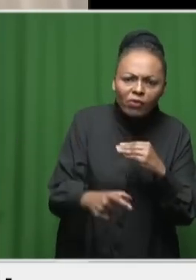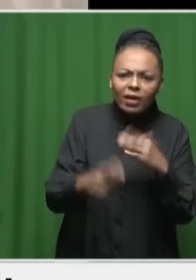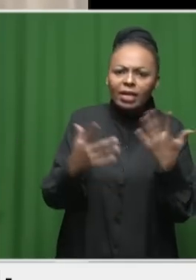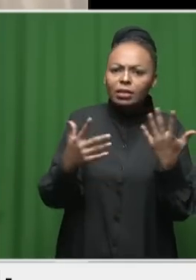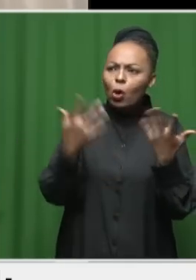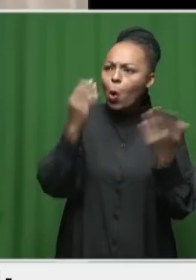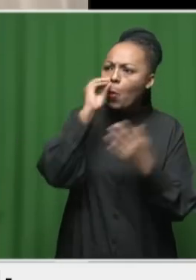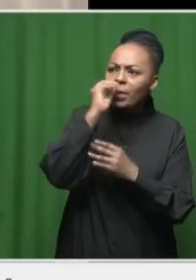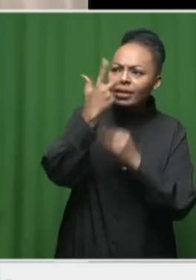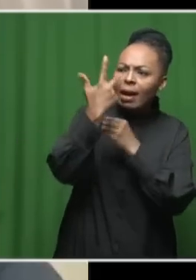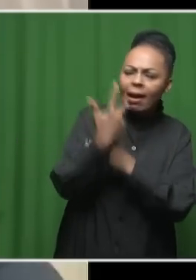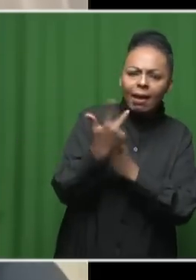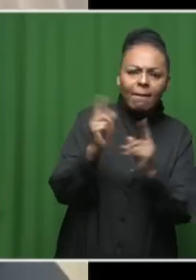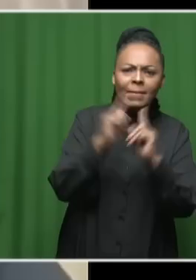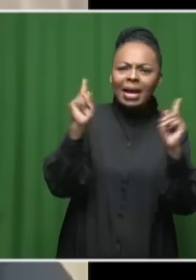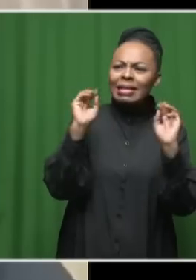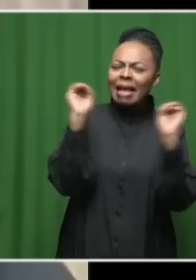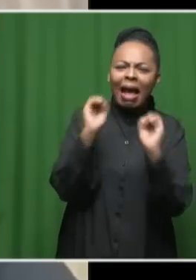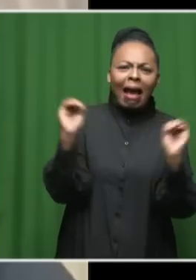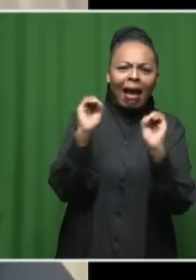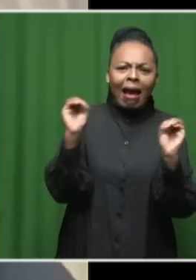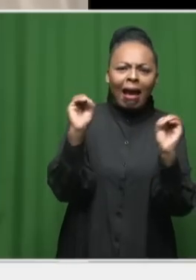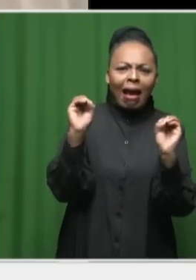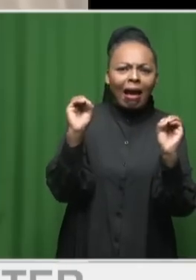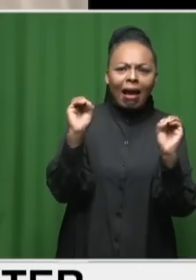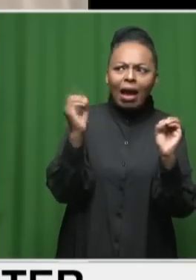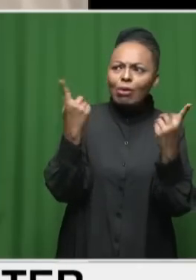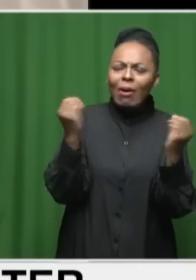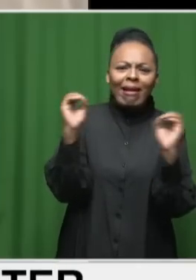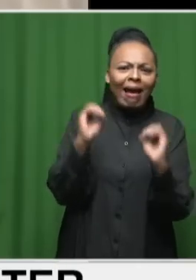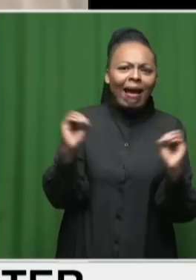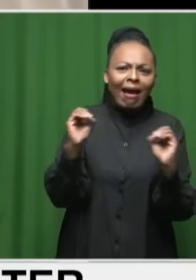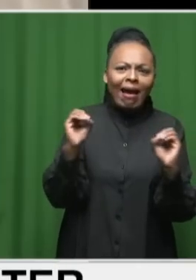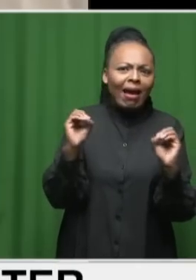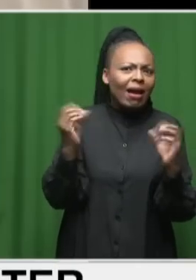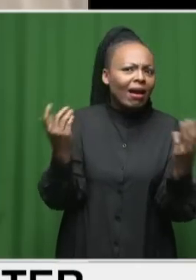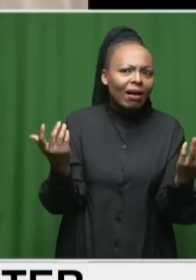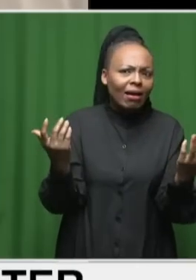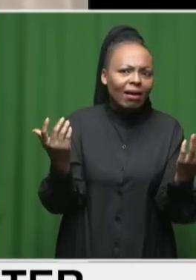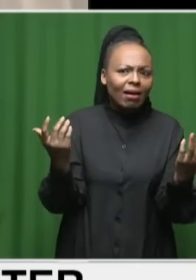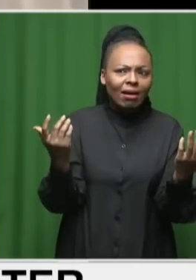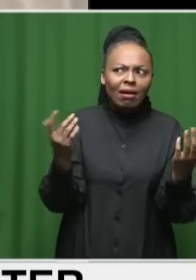media, which means the communities. What they are doing is that